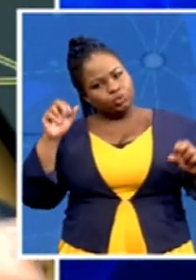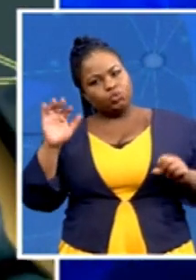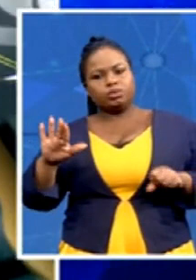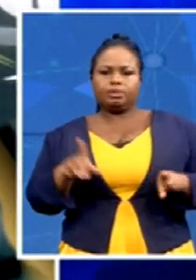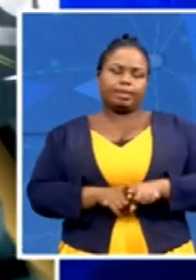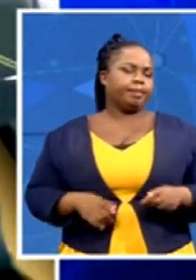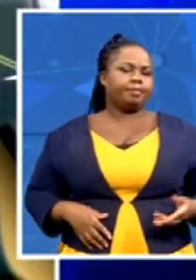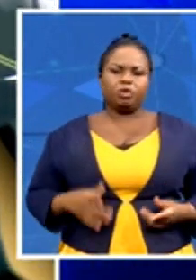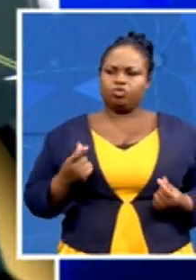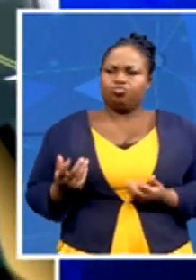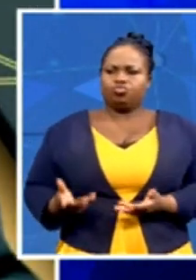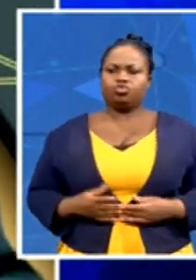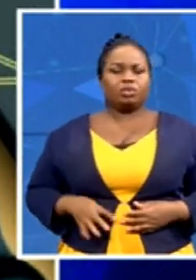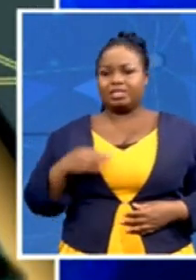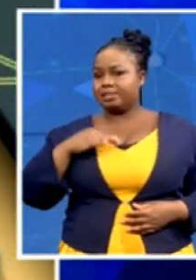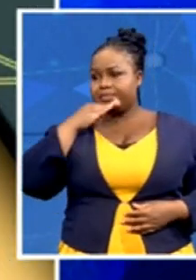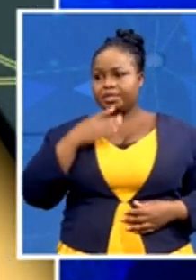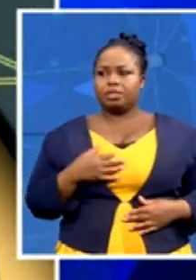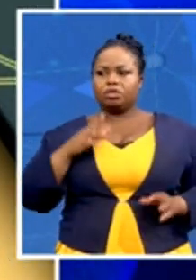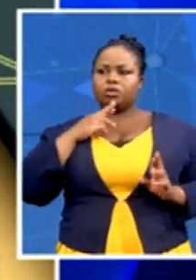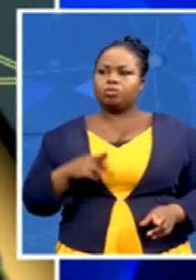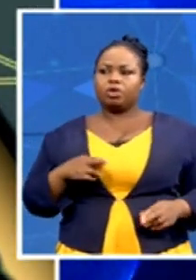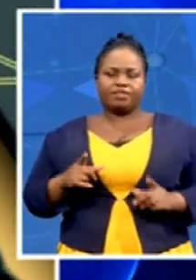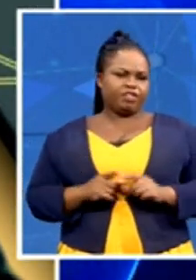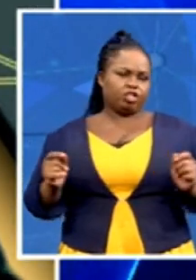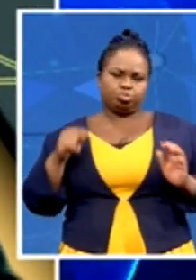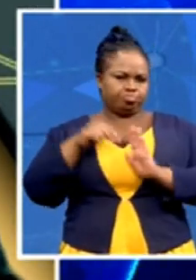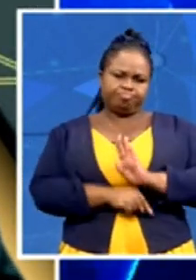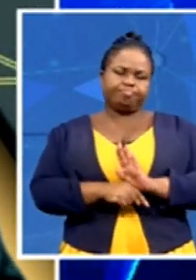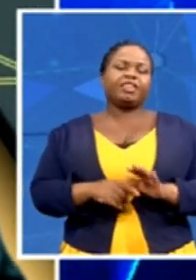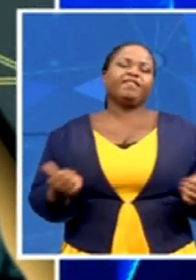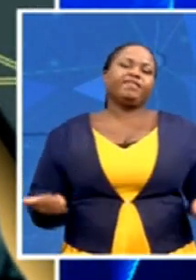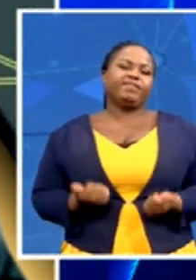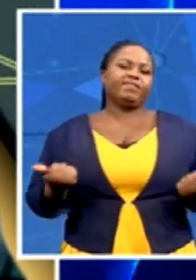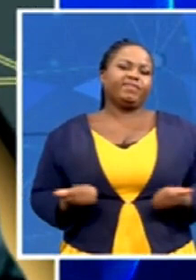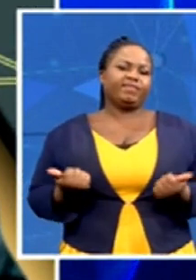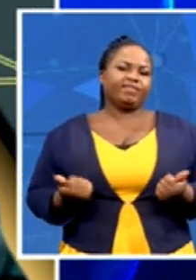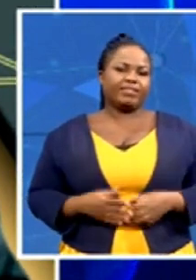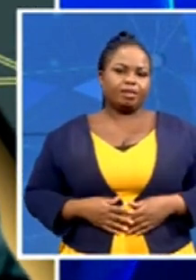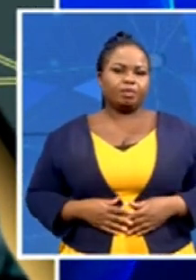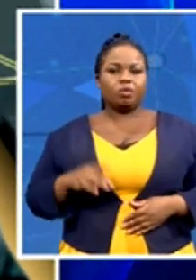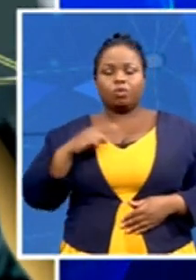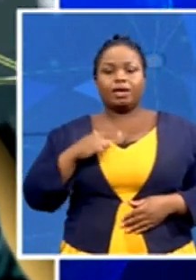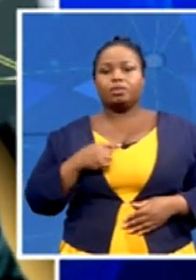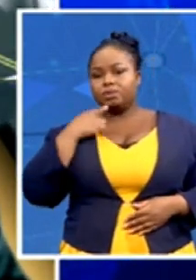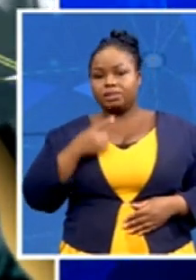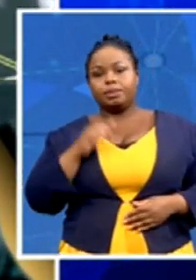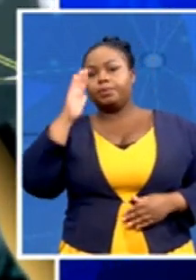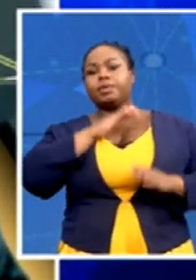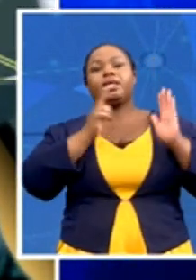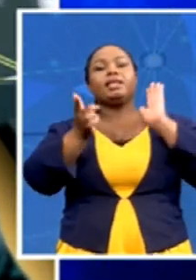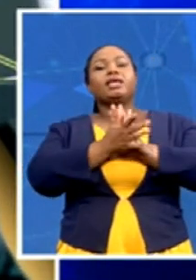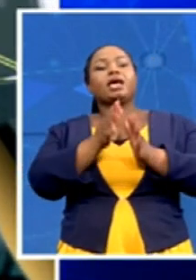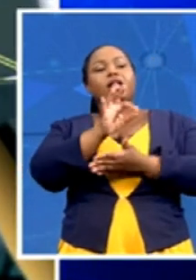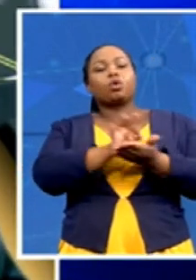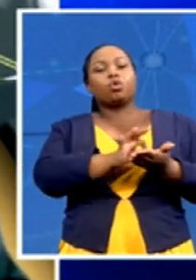the report is not comprehensive. It has concluded already that the contract is illegal. Therefore, when the contract is illegal, you don't